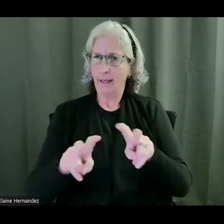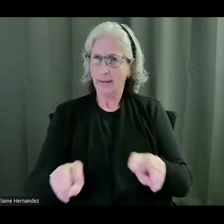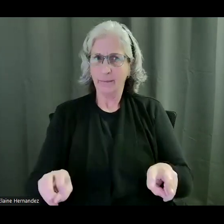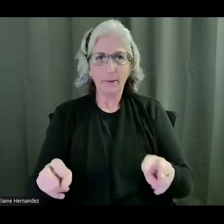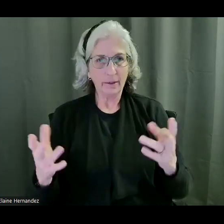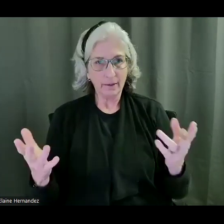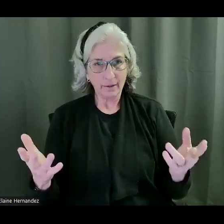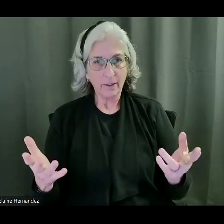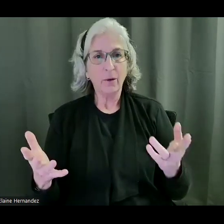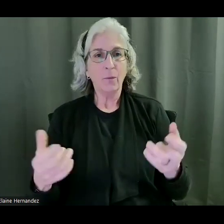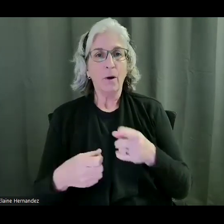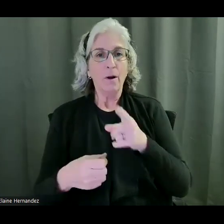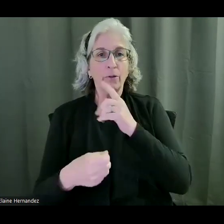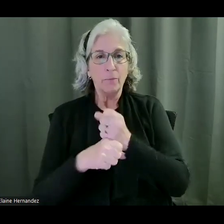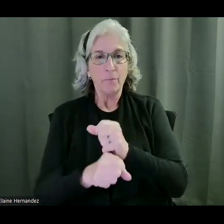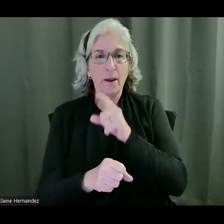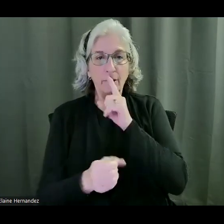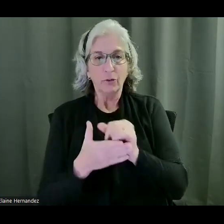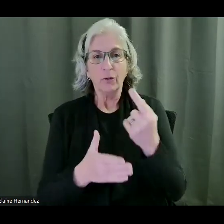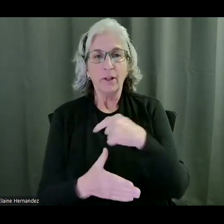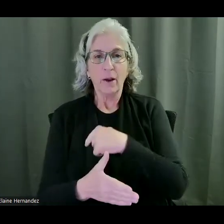sure that we are interviewing